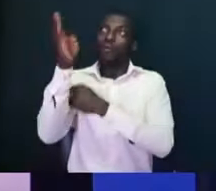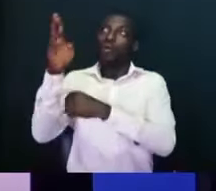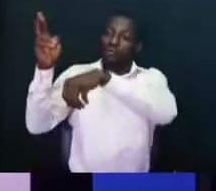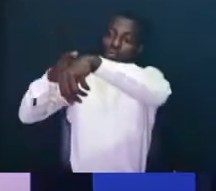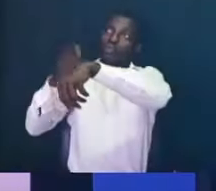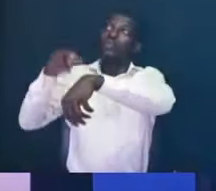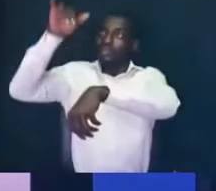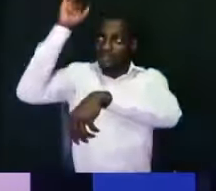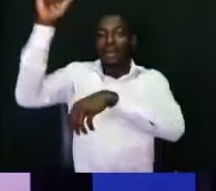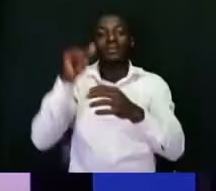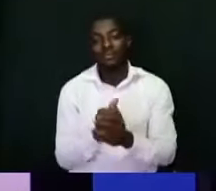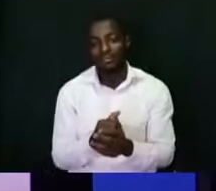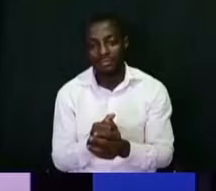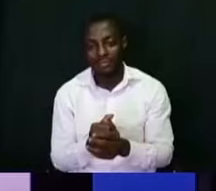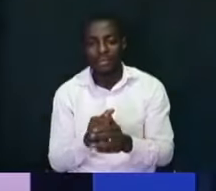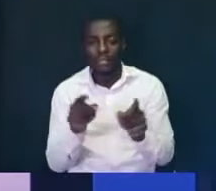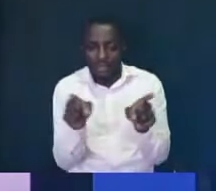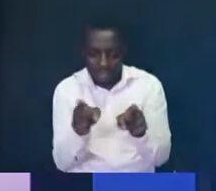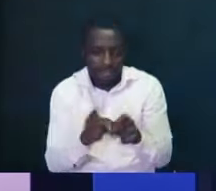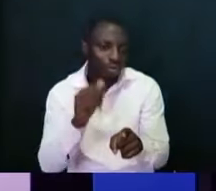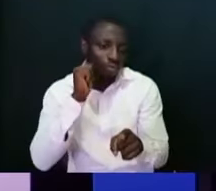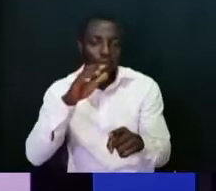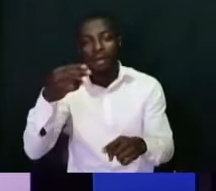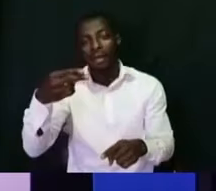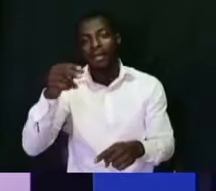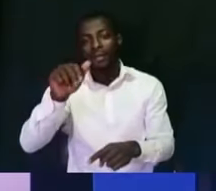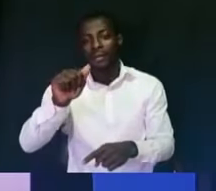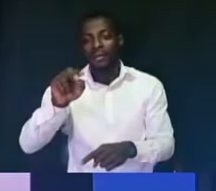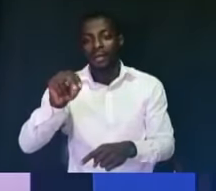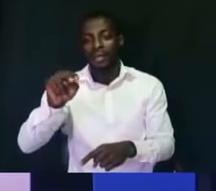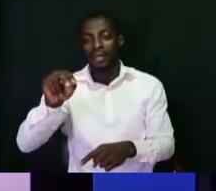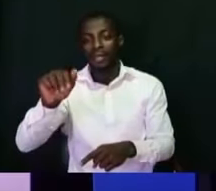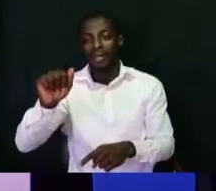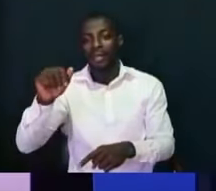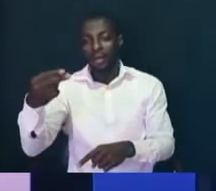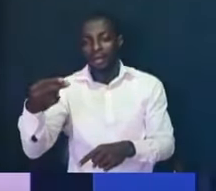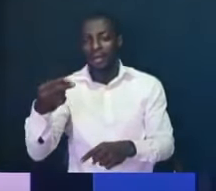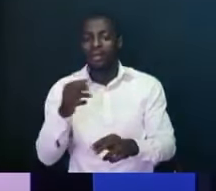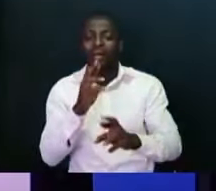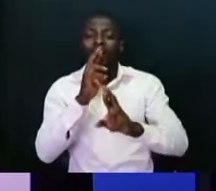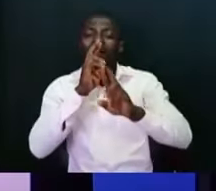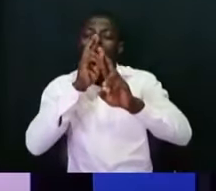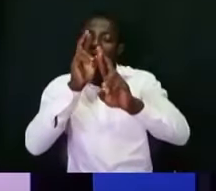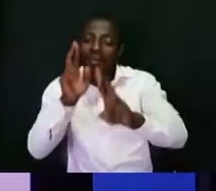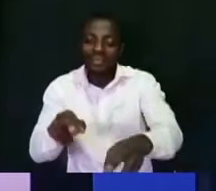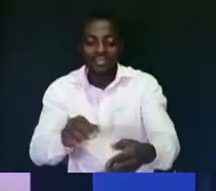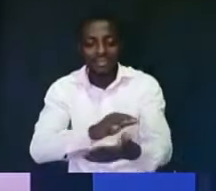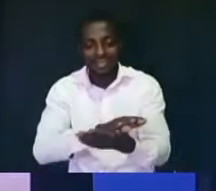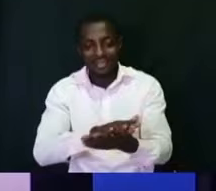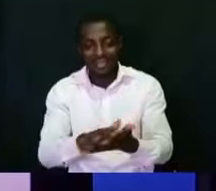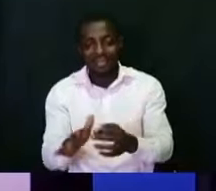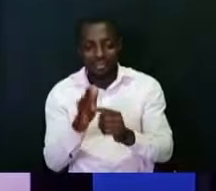Hannah in her song of praise will answer this question clearly.